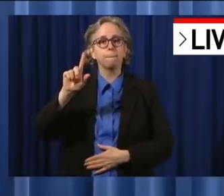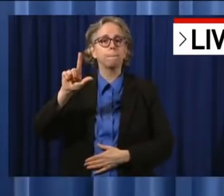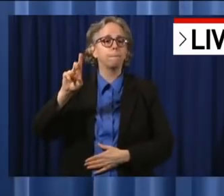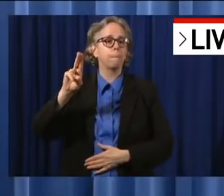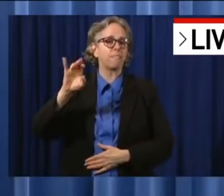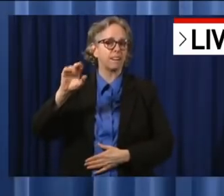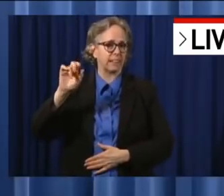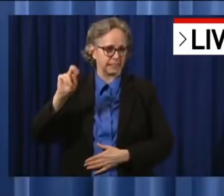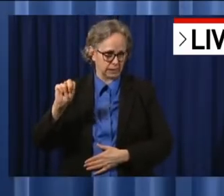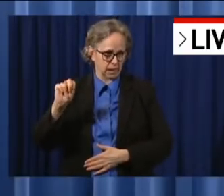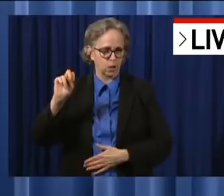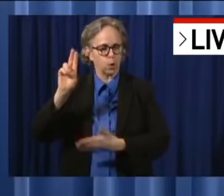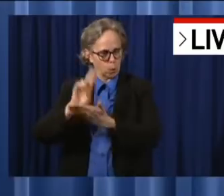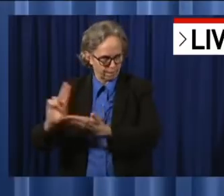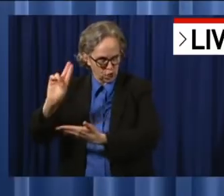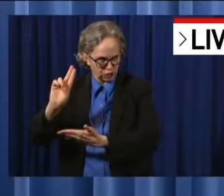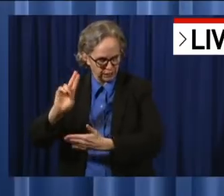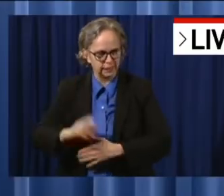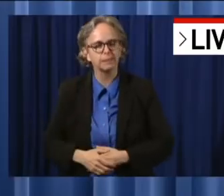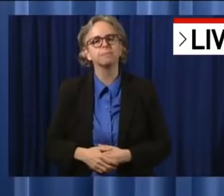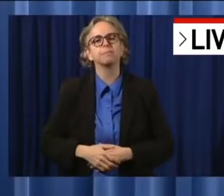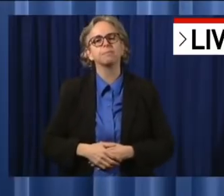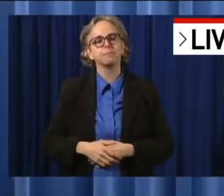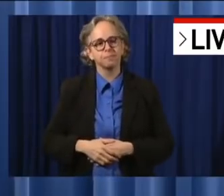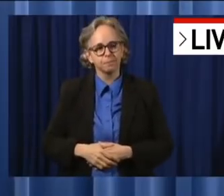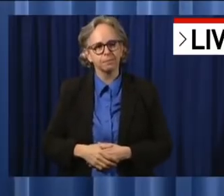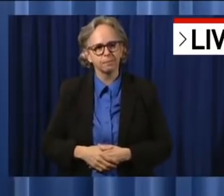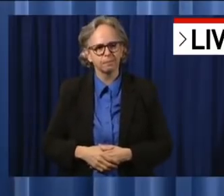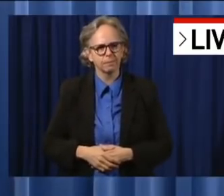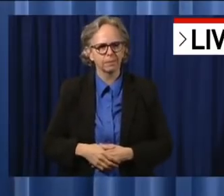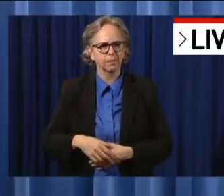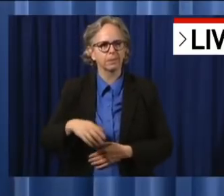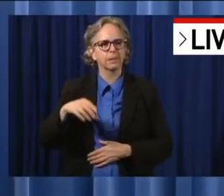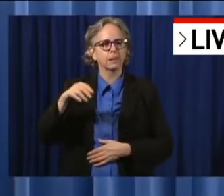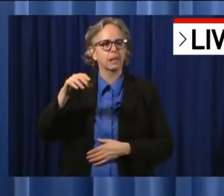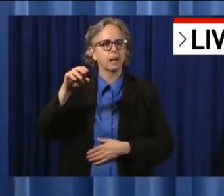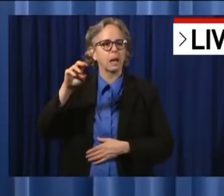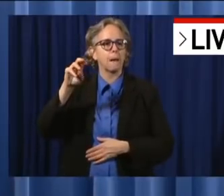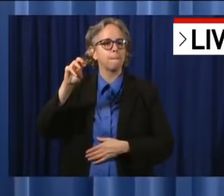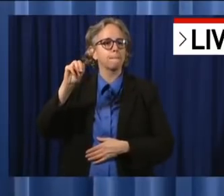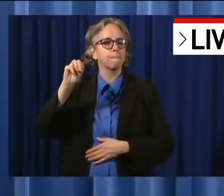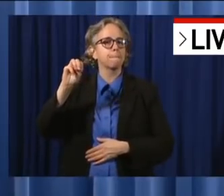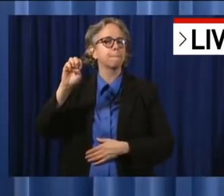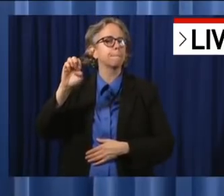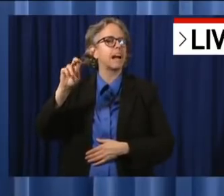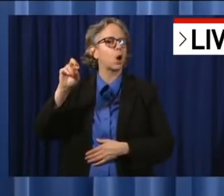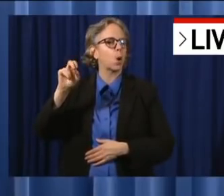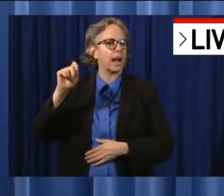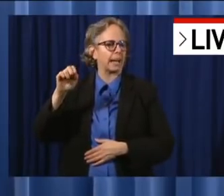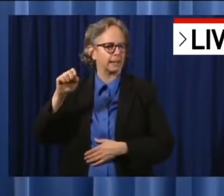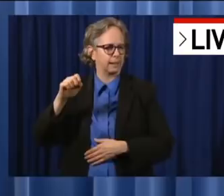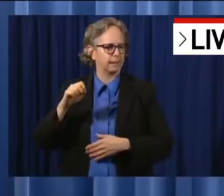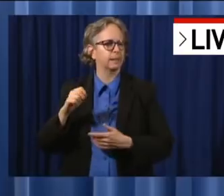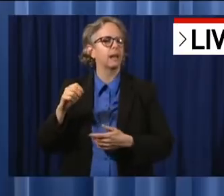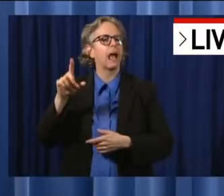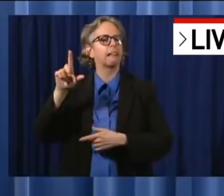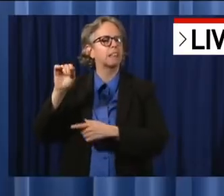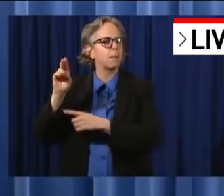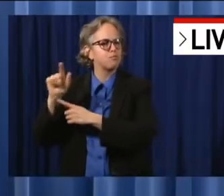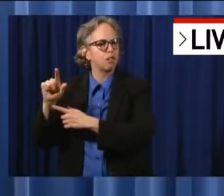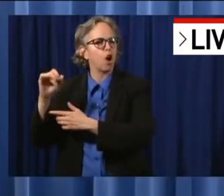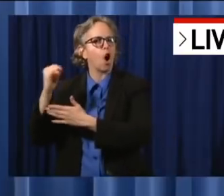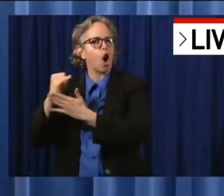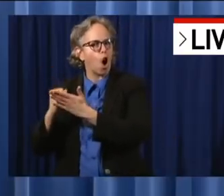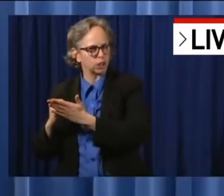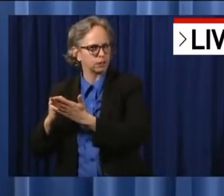University, Mennonite Liberal Arts University in Allen County, the Bluffton Beavers.